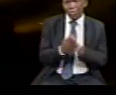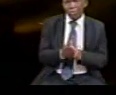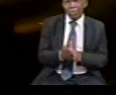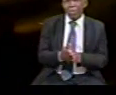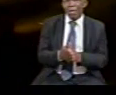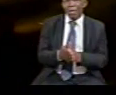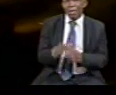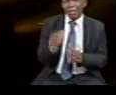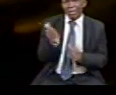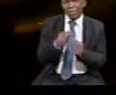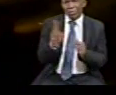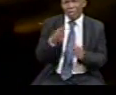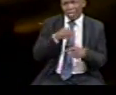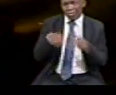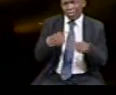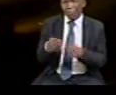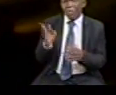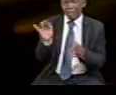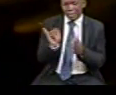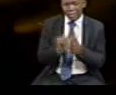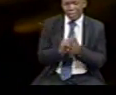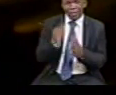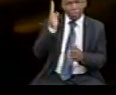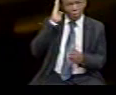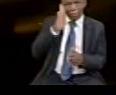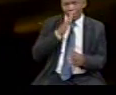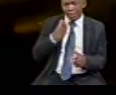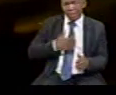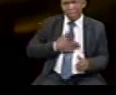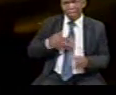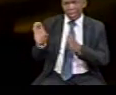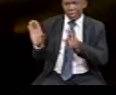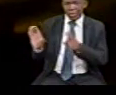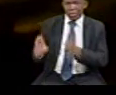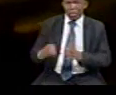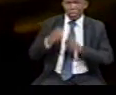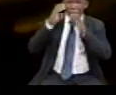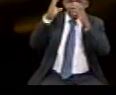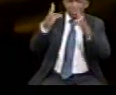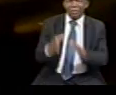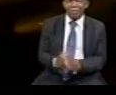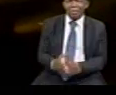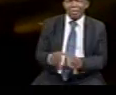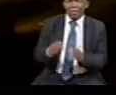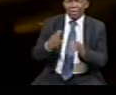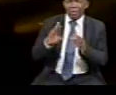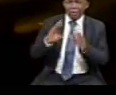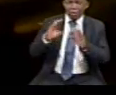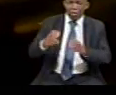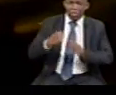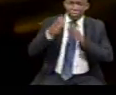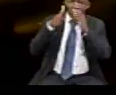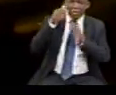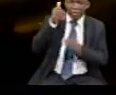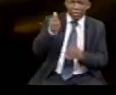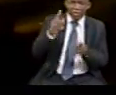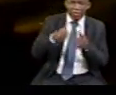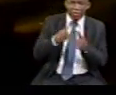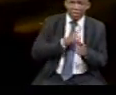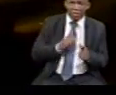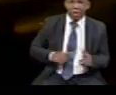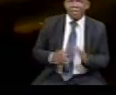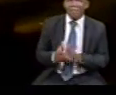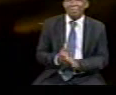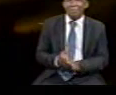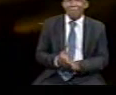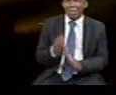will go, and that should be our commitment. That should be our commitment. Recommit yourself to the Lord. Keep the word of God in your face and